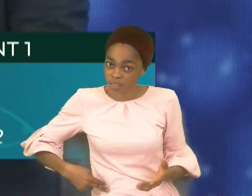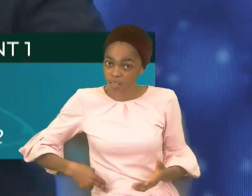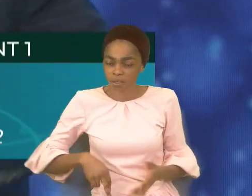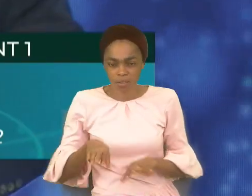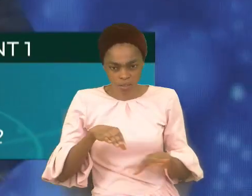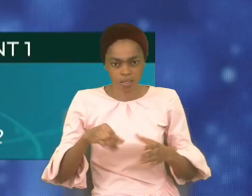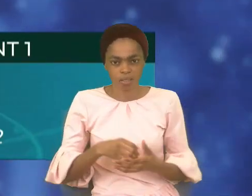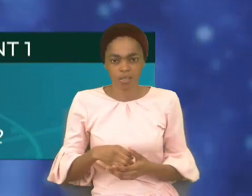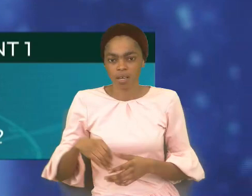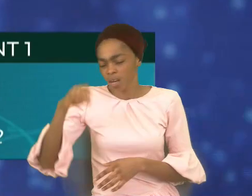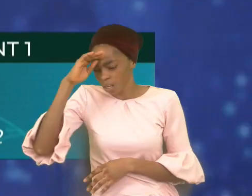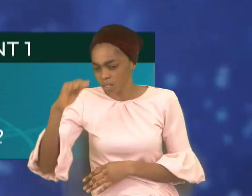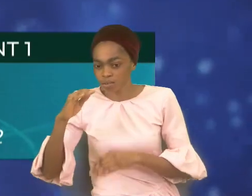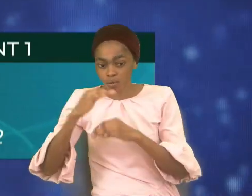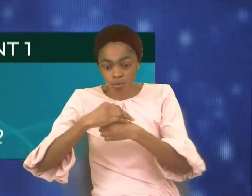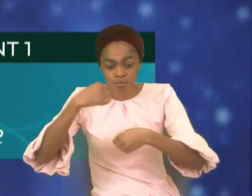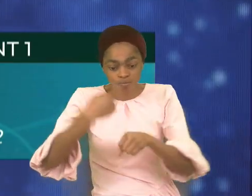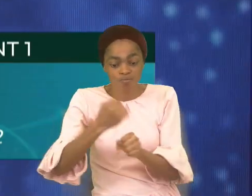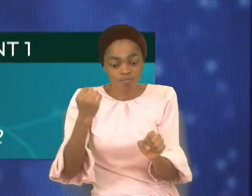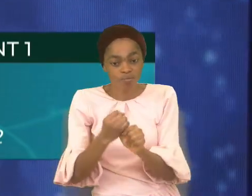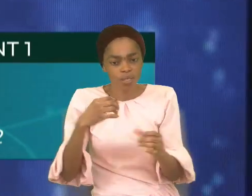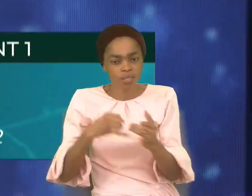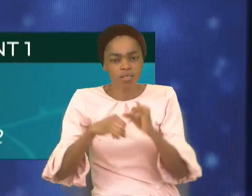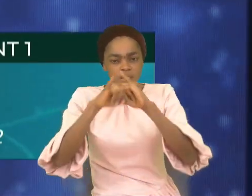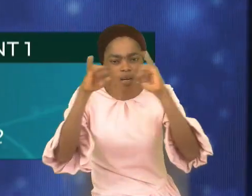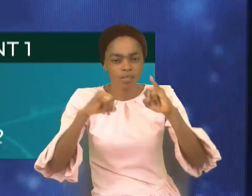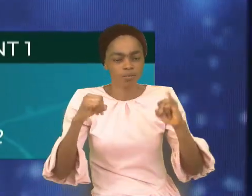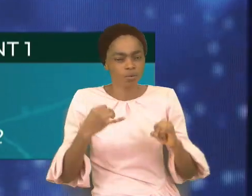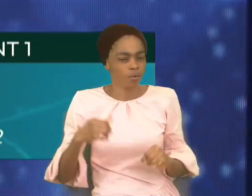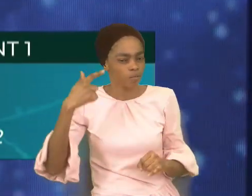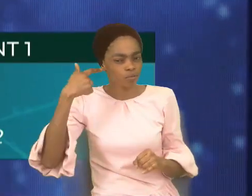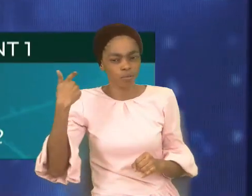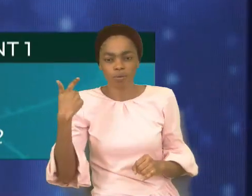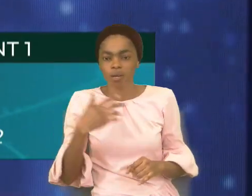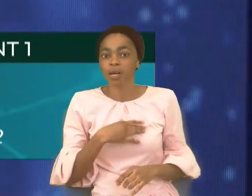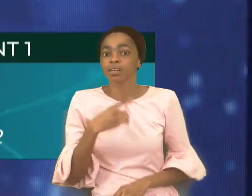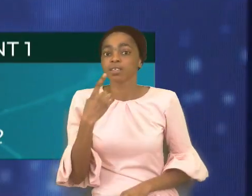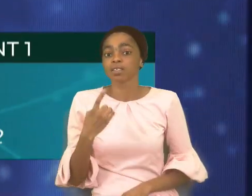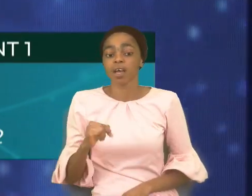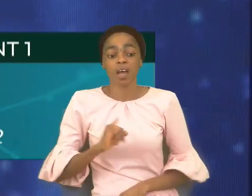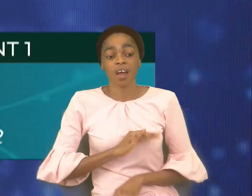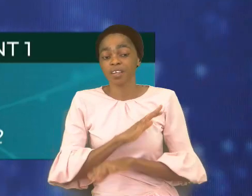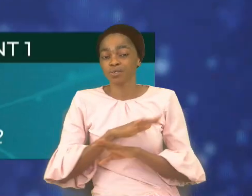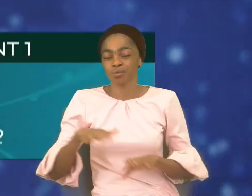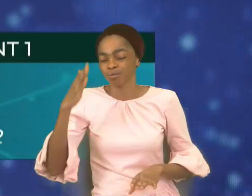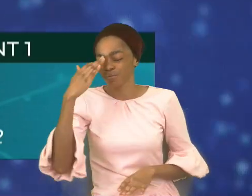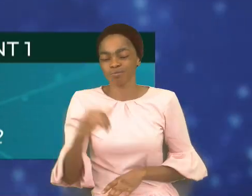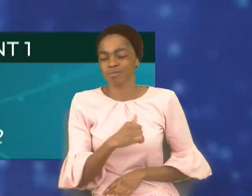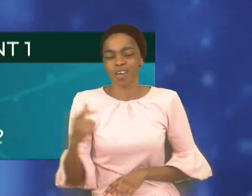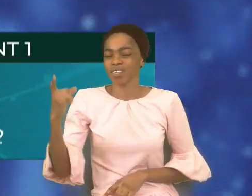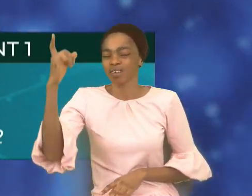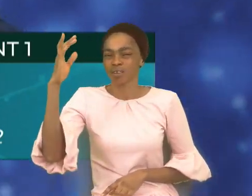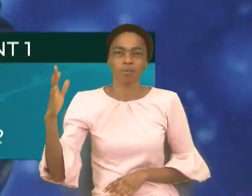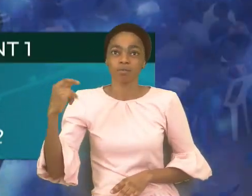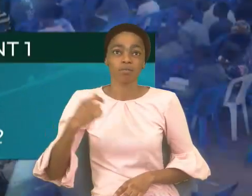gold. And he said, I don't know any other God. This is me. And this is chapter 3. I